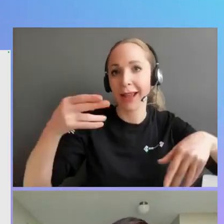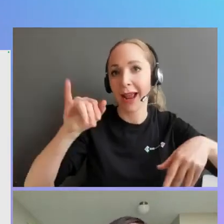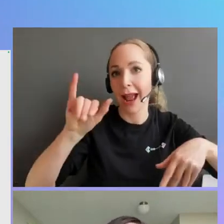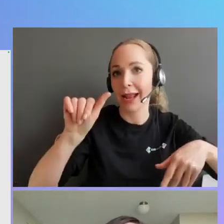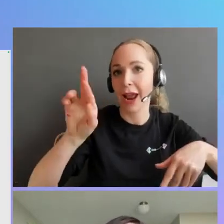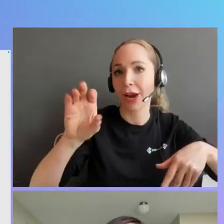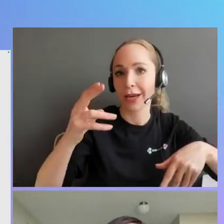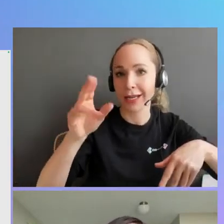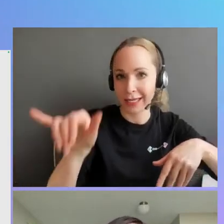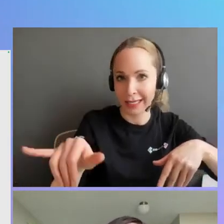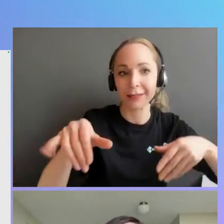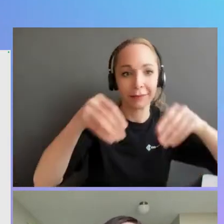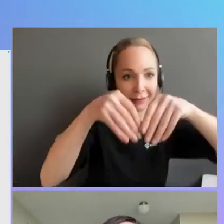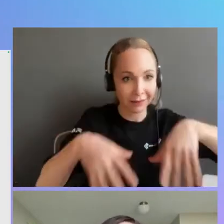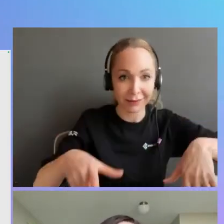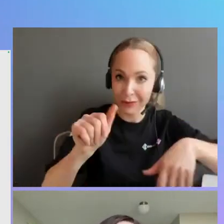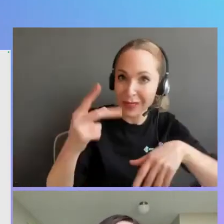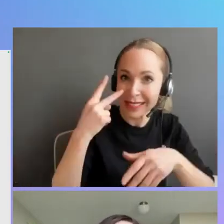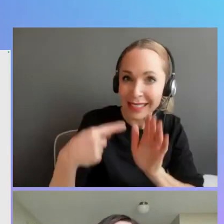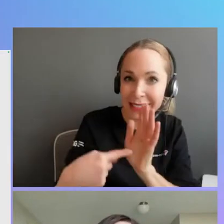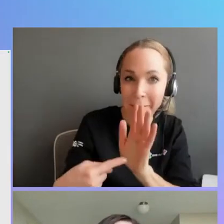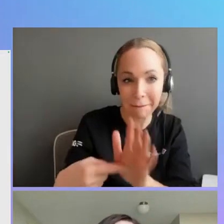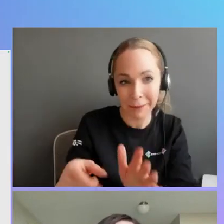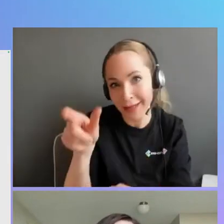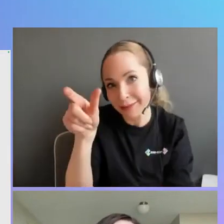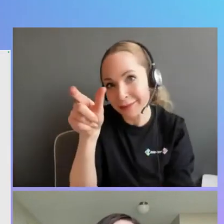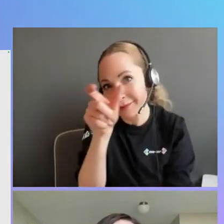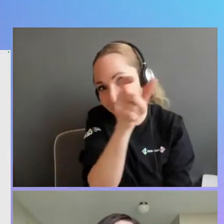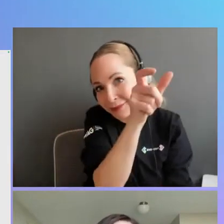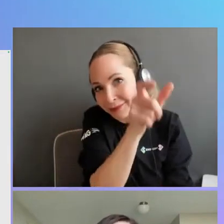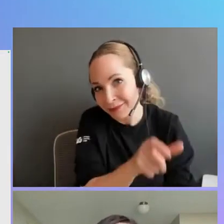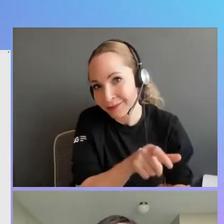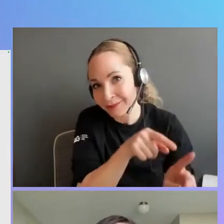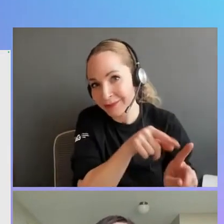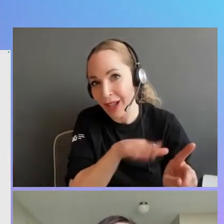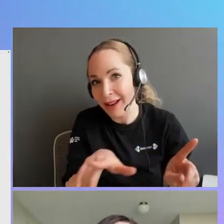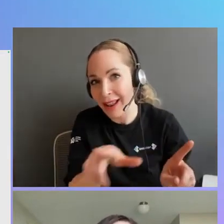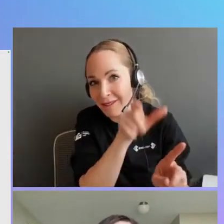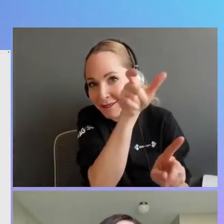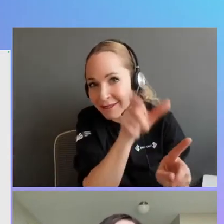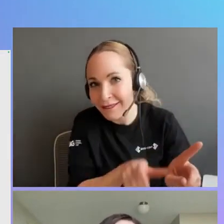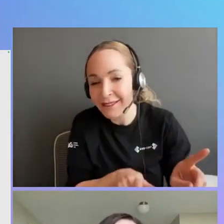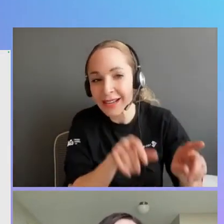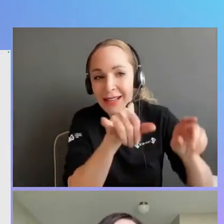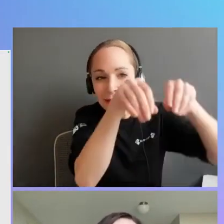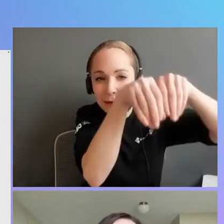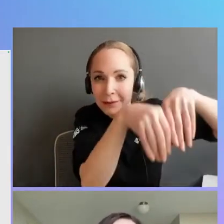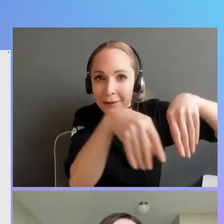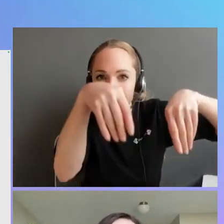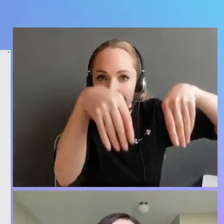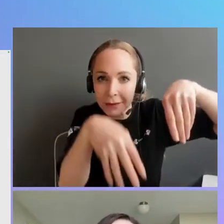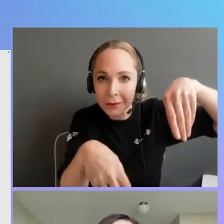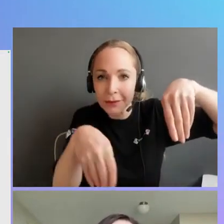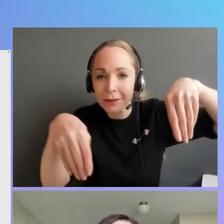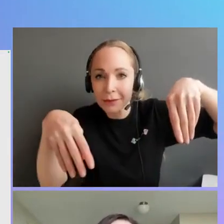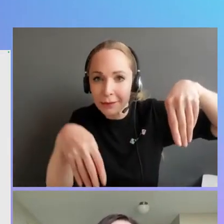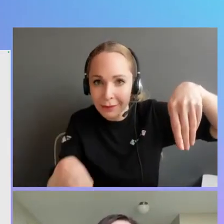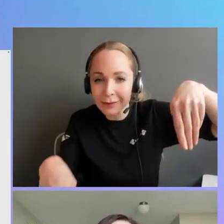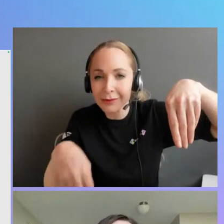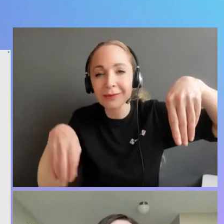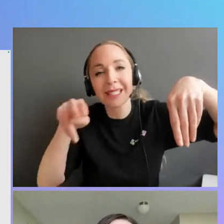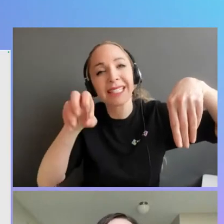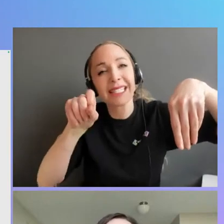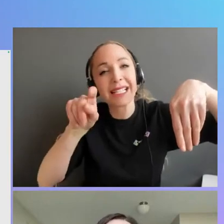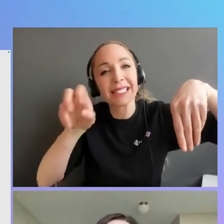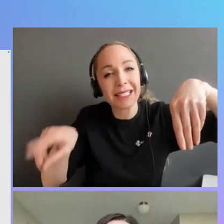is, I've got an example of that in an image on the left on this slide, and it's just kind of a nested tree view being shown of the different views that